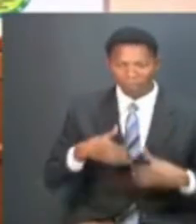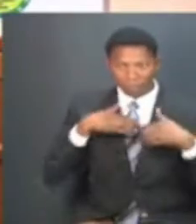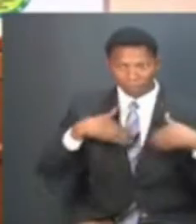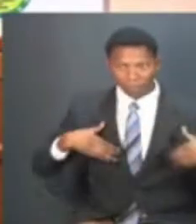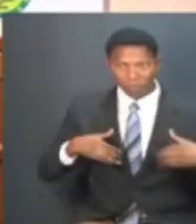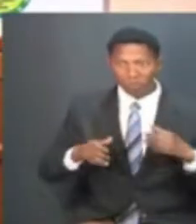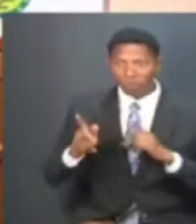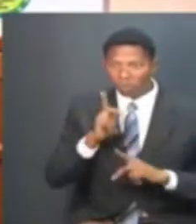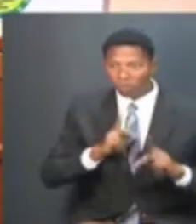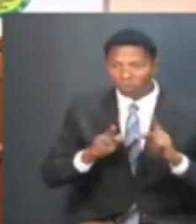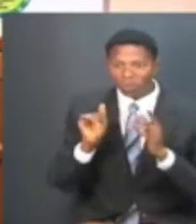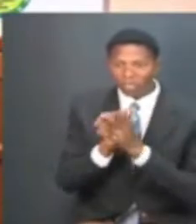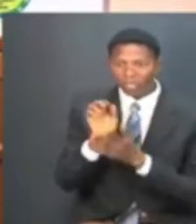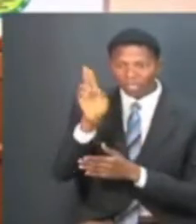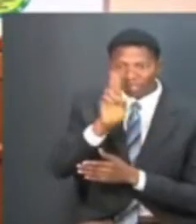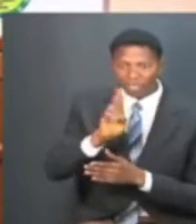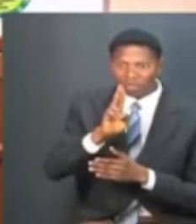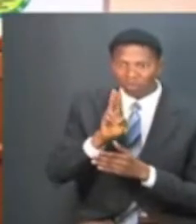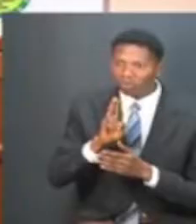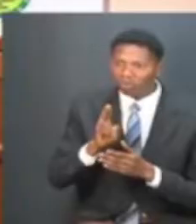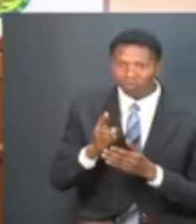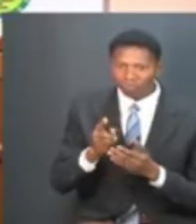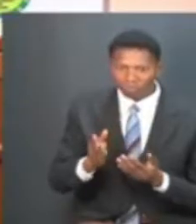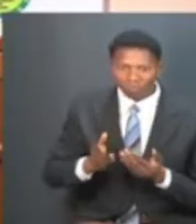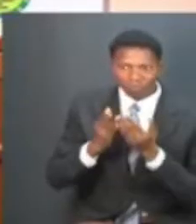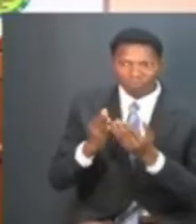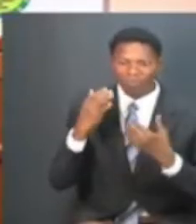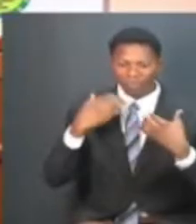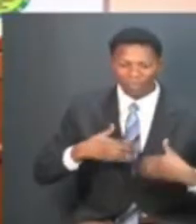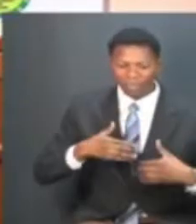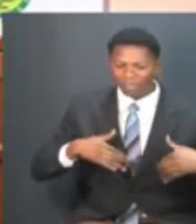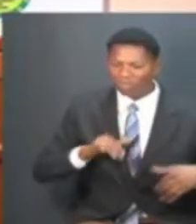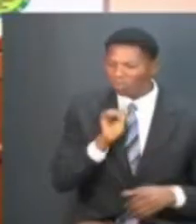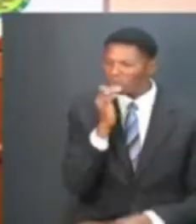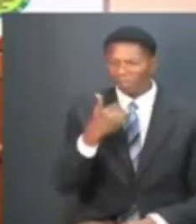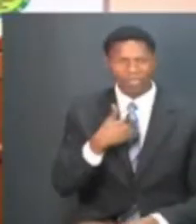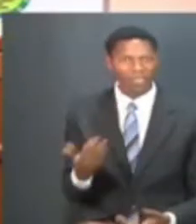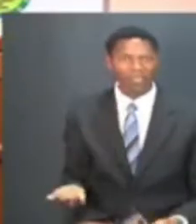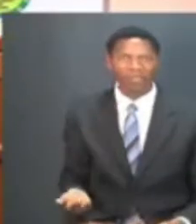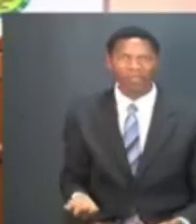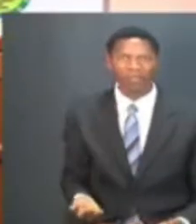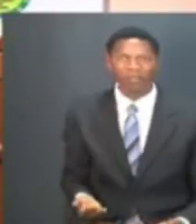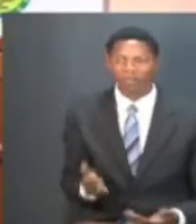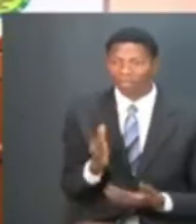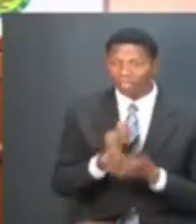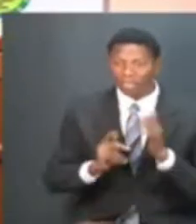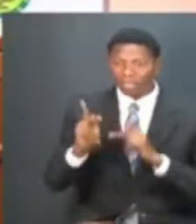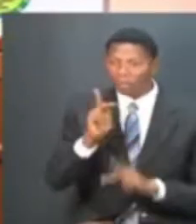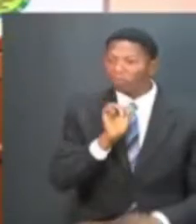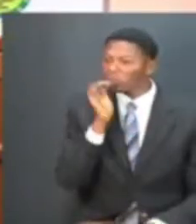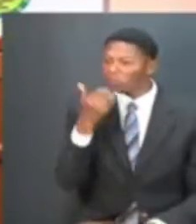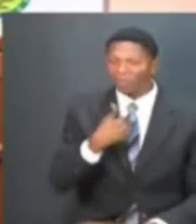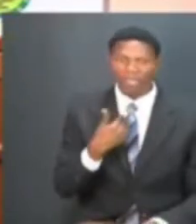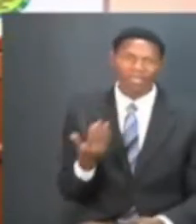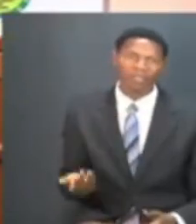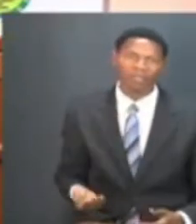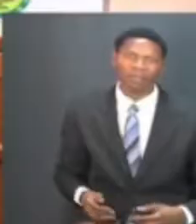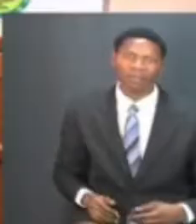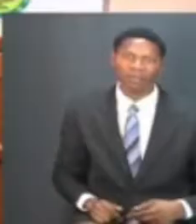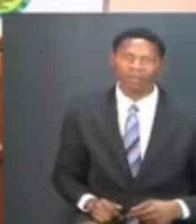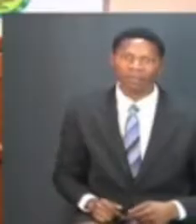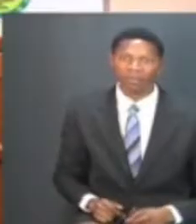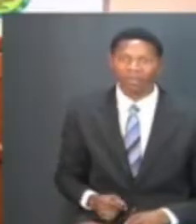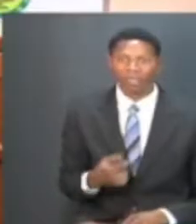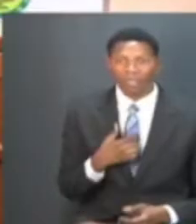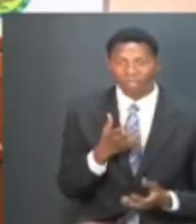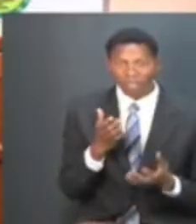lake do not put on their life jackets. Some don't even have it at all. They don't even have it at all. So I want